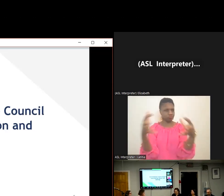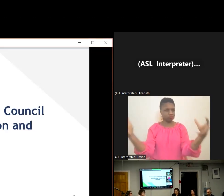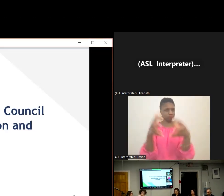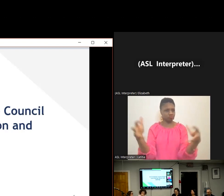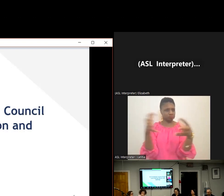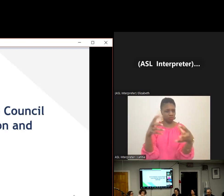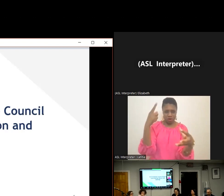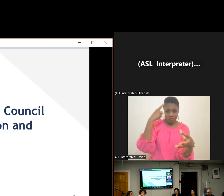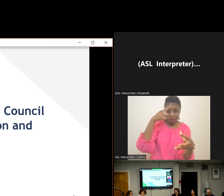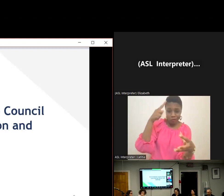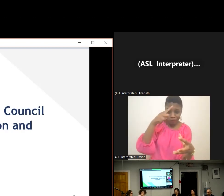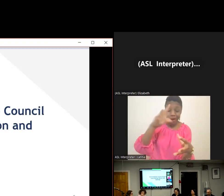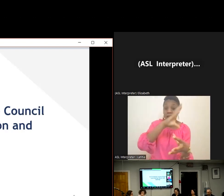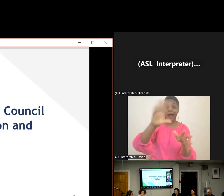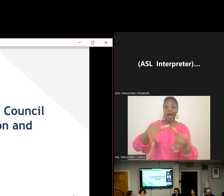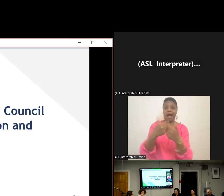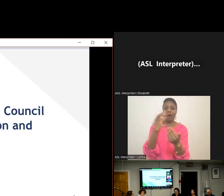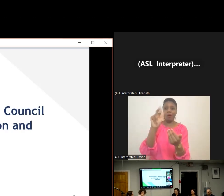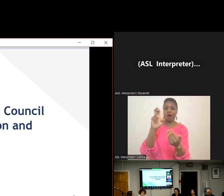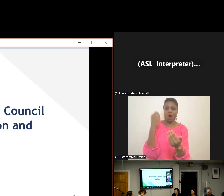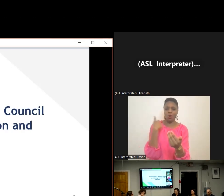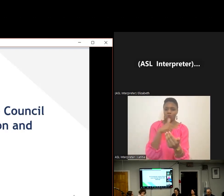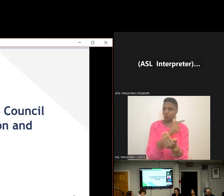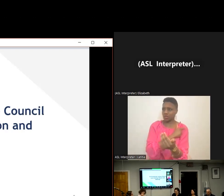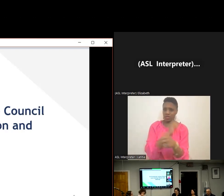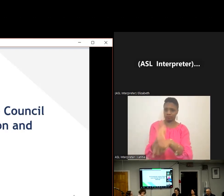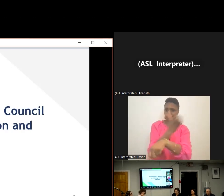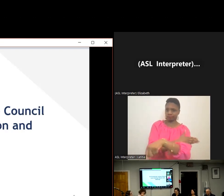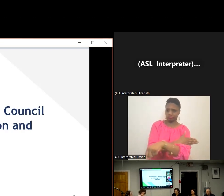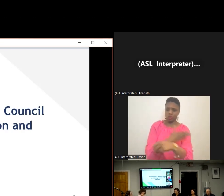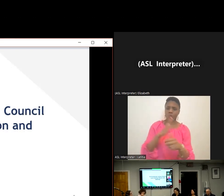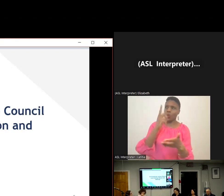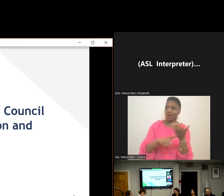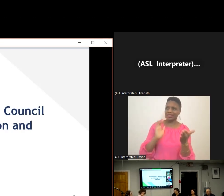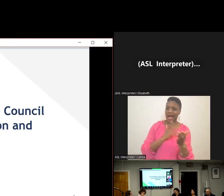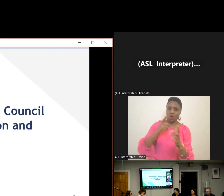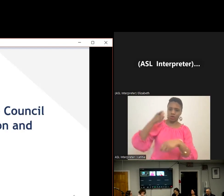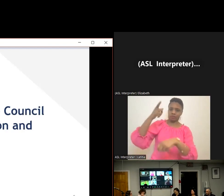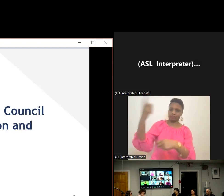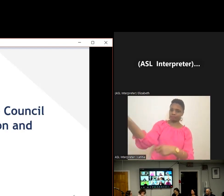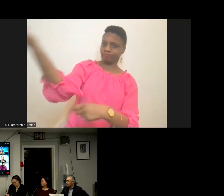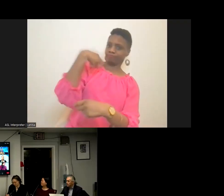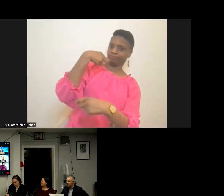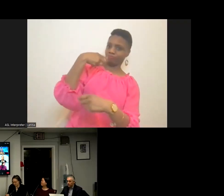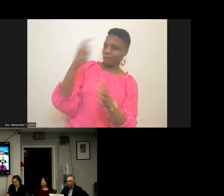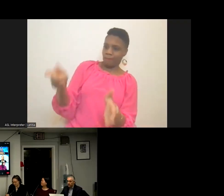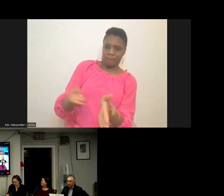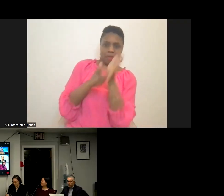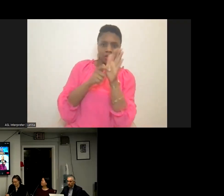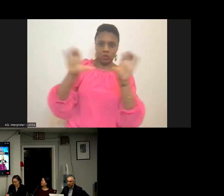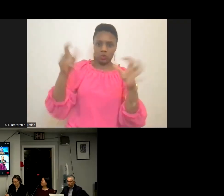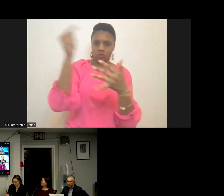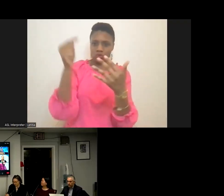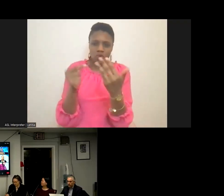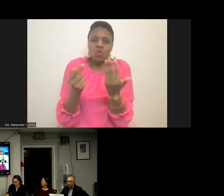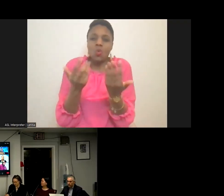environmental justice? And I guess what is our calling, right? Like what is our mandate? And so I will open it up. I